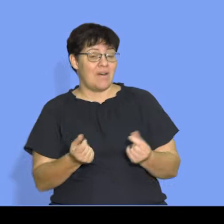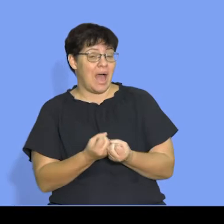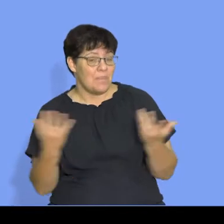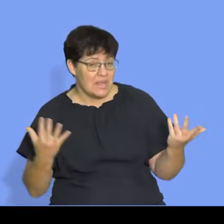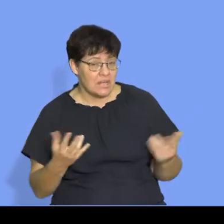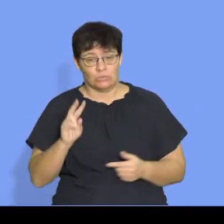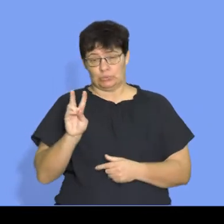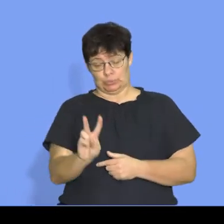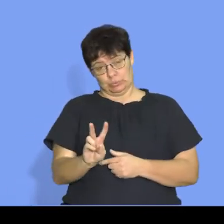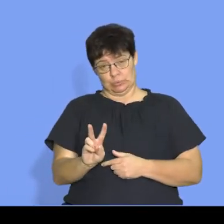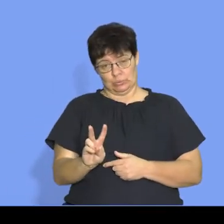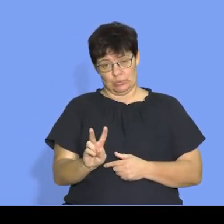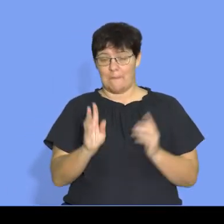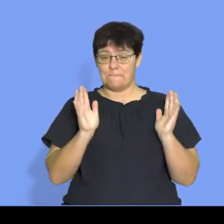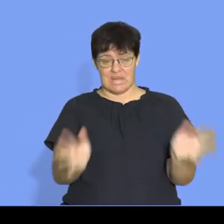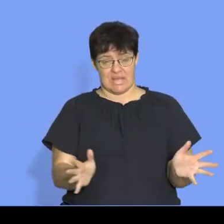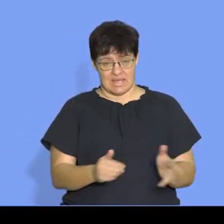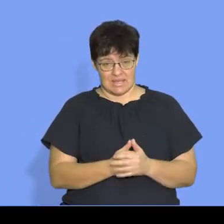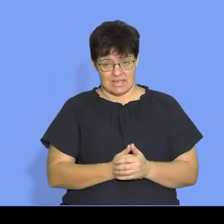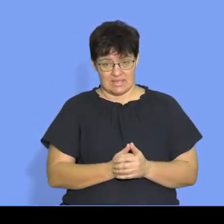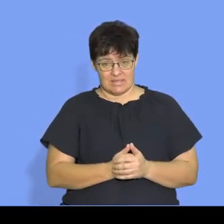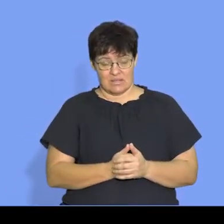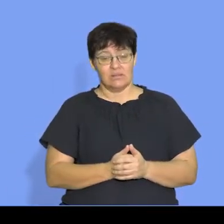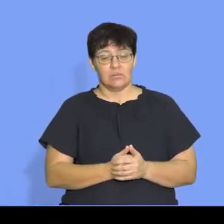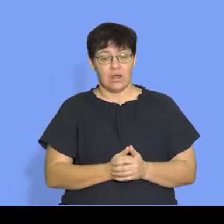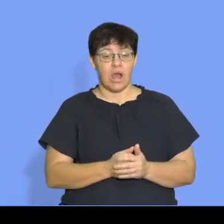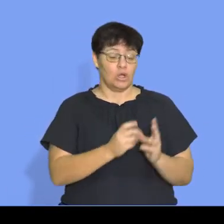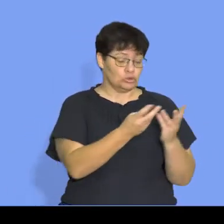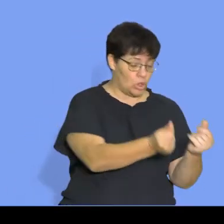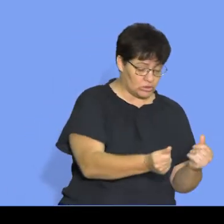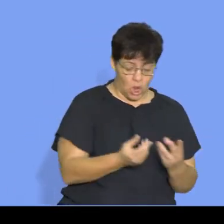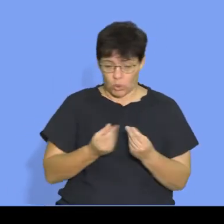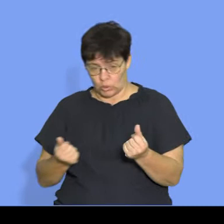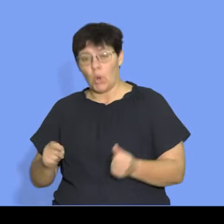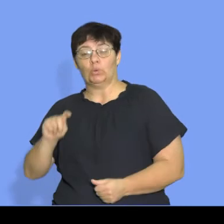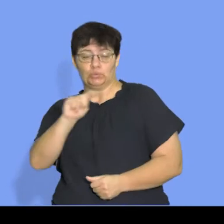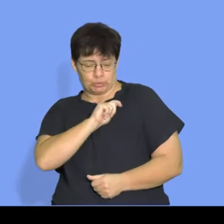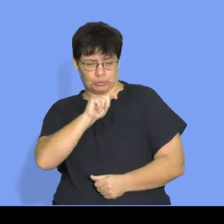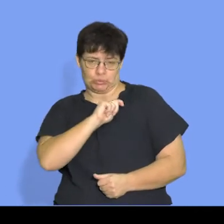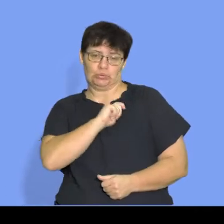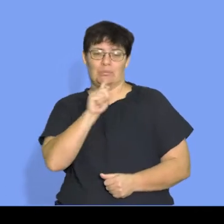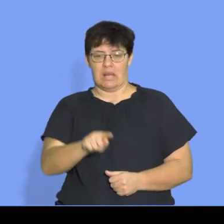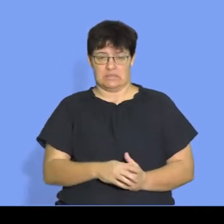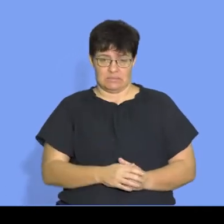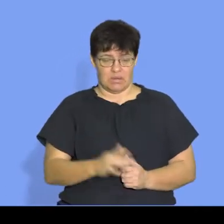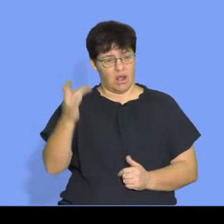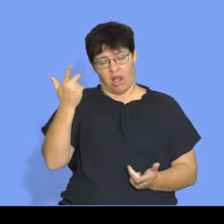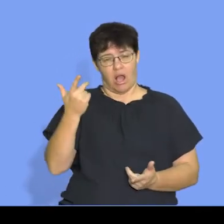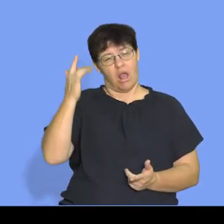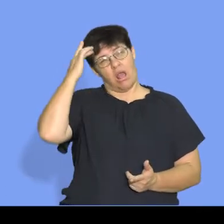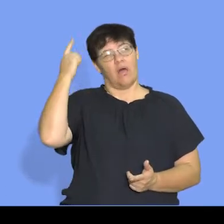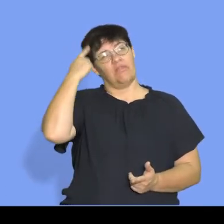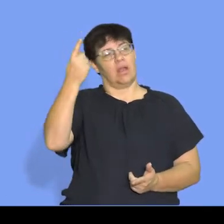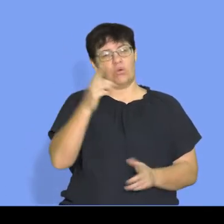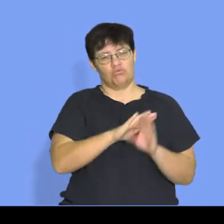2, and it has to be 2 real solutions and not non-real solutions. Remember, non-real has to do with